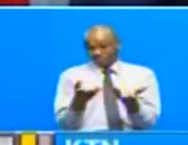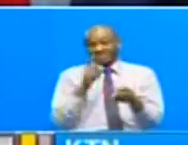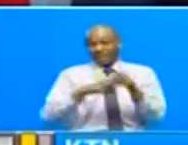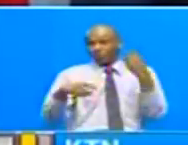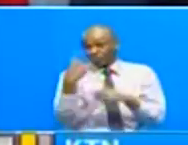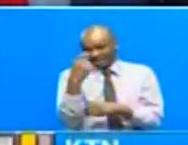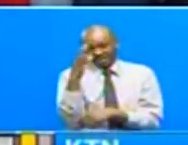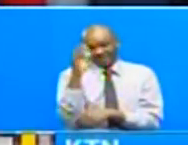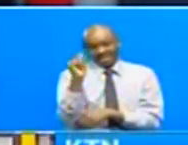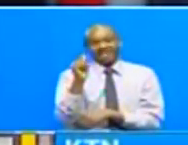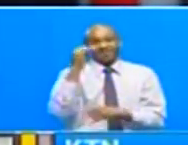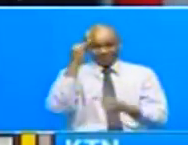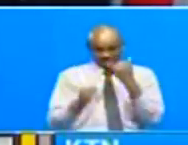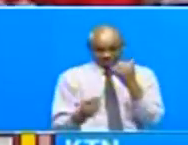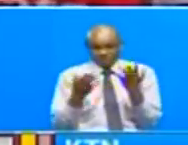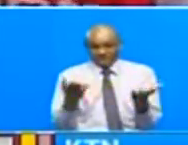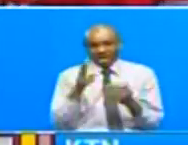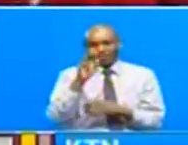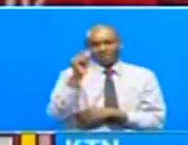in the FA Cup final at Wembley.